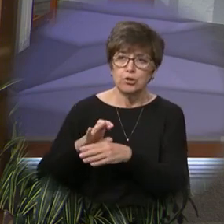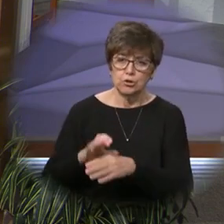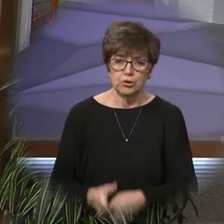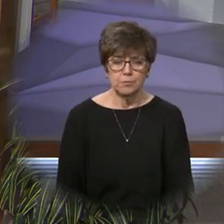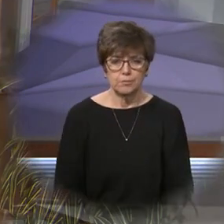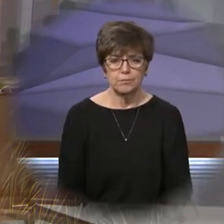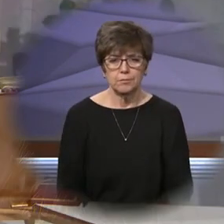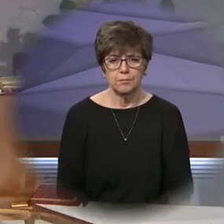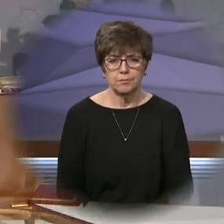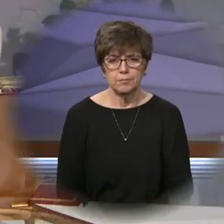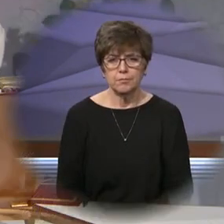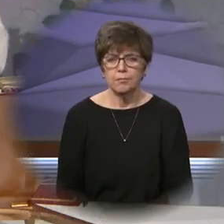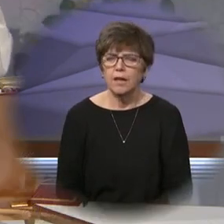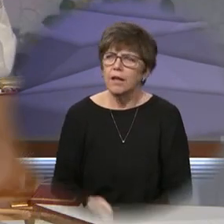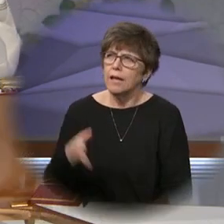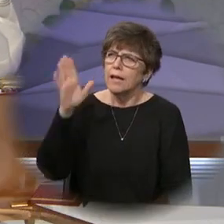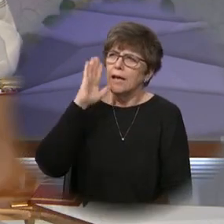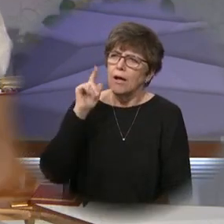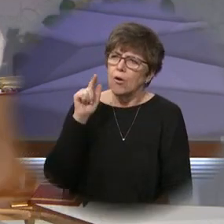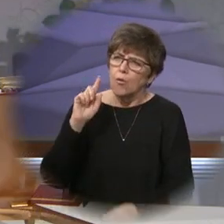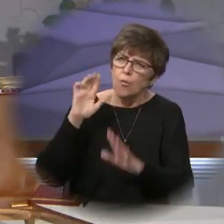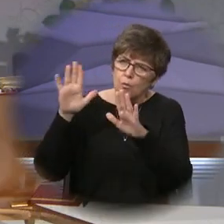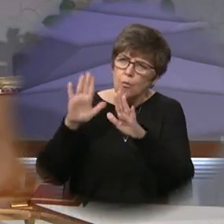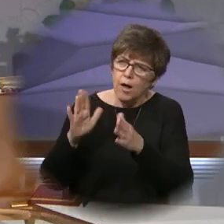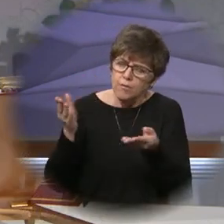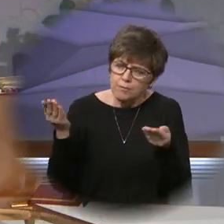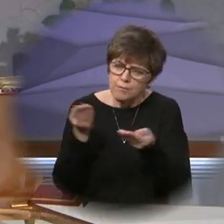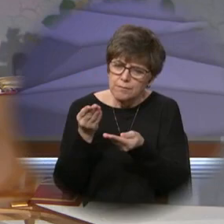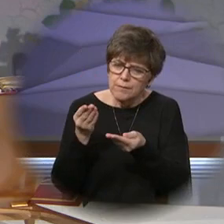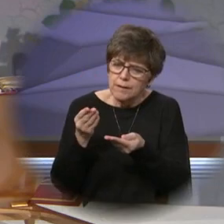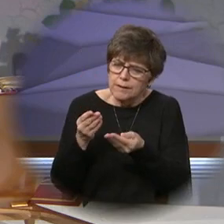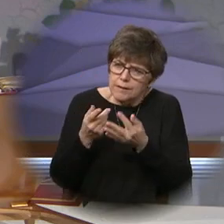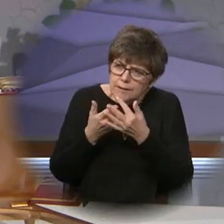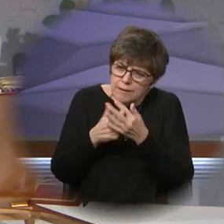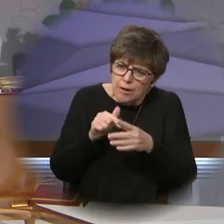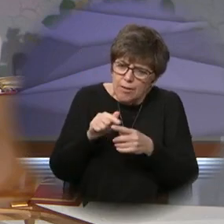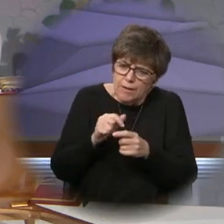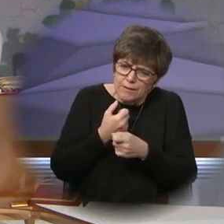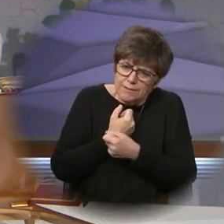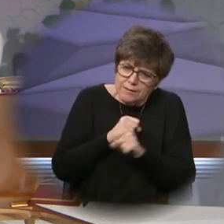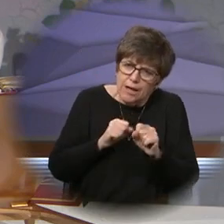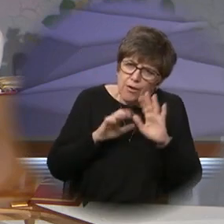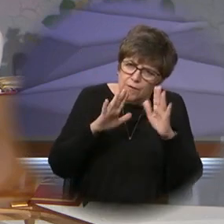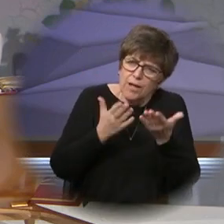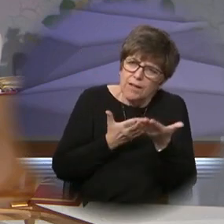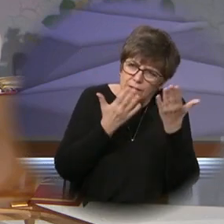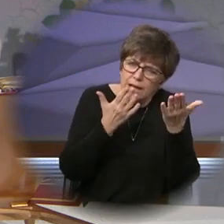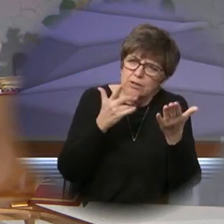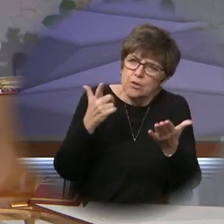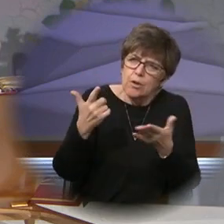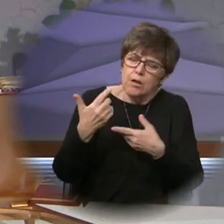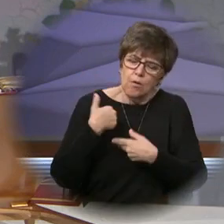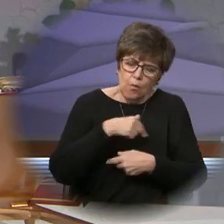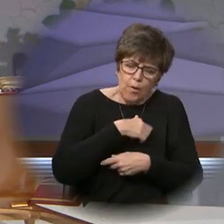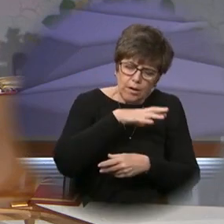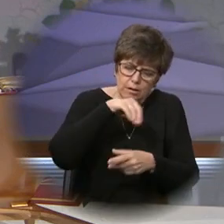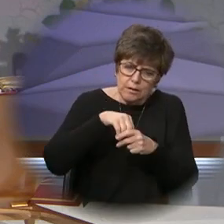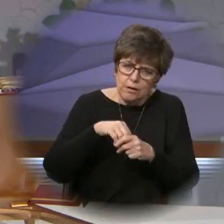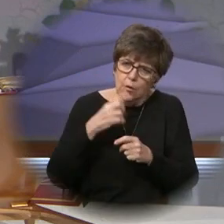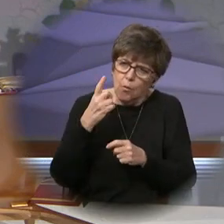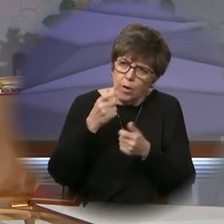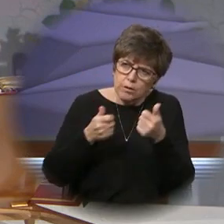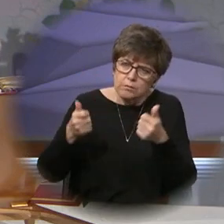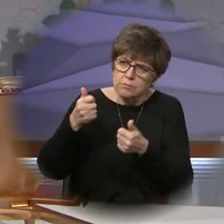church. O God, who by the wonderful exchange effected in this sacrifice have made us partakers of the one